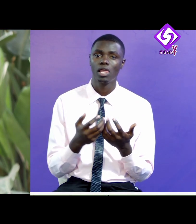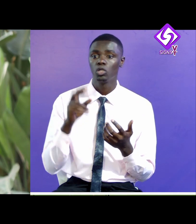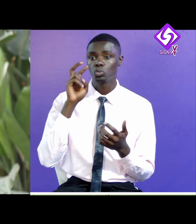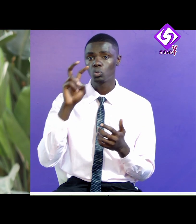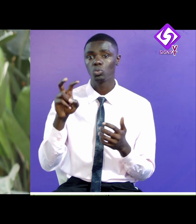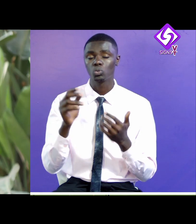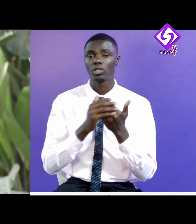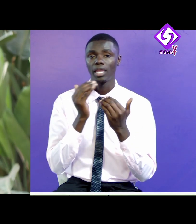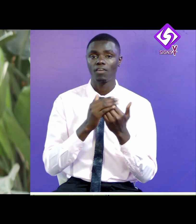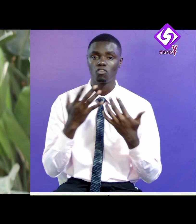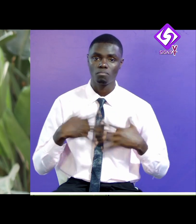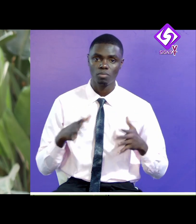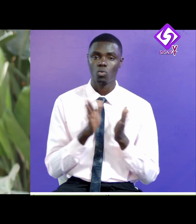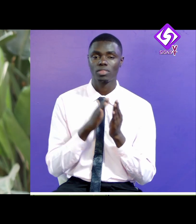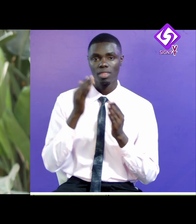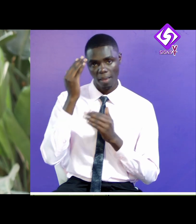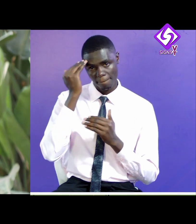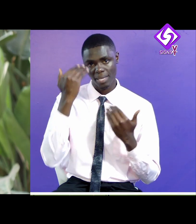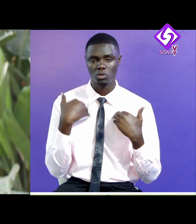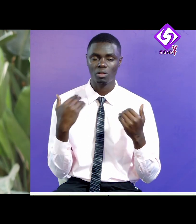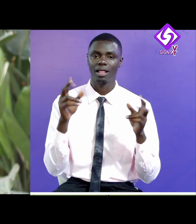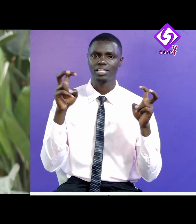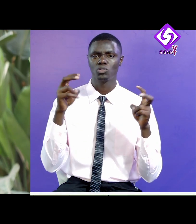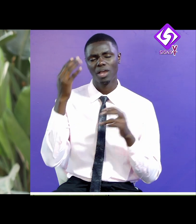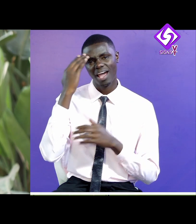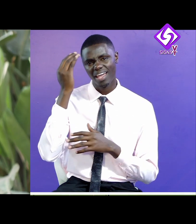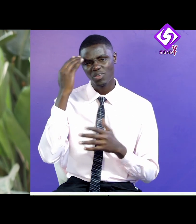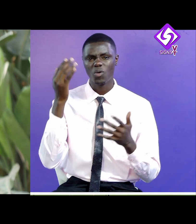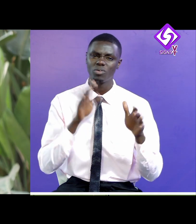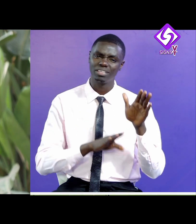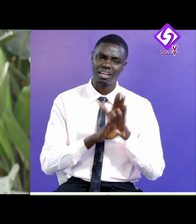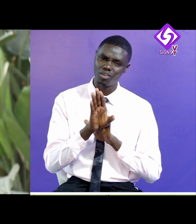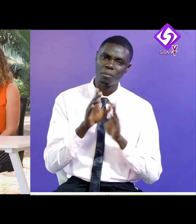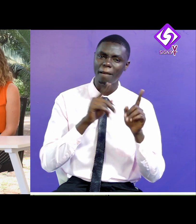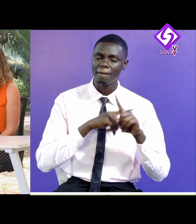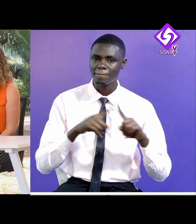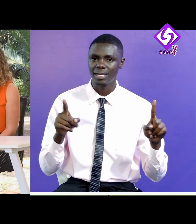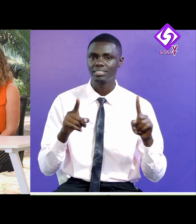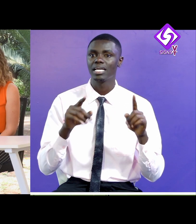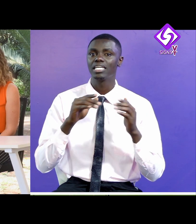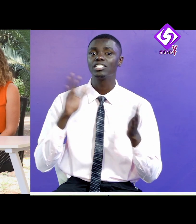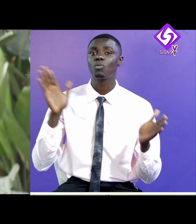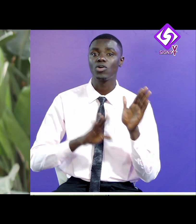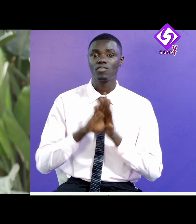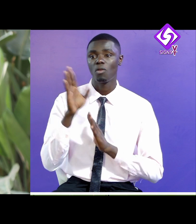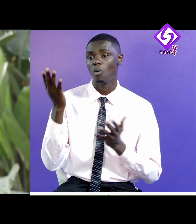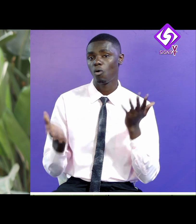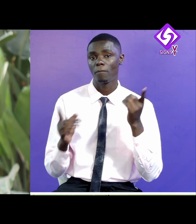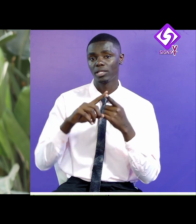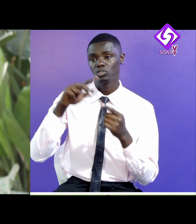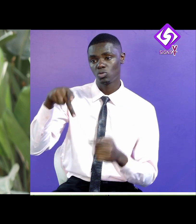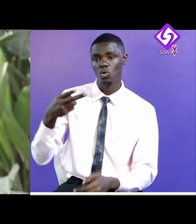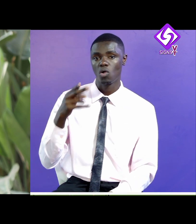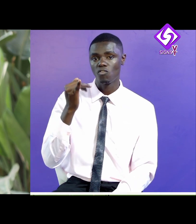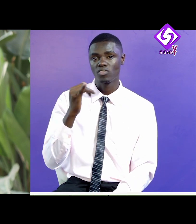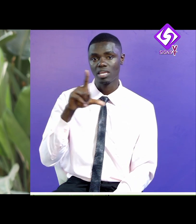look after people that have mental health issues. It's still a long way, it is still developing, but it's definitely a lot more developed compared to the Philippines